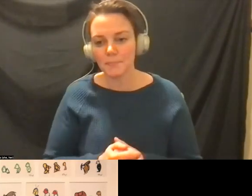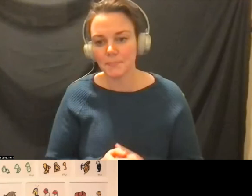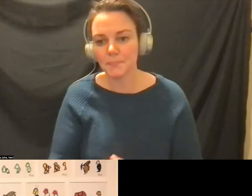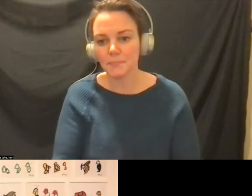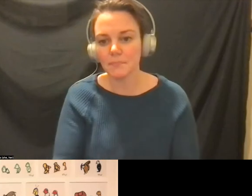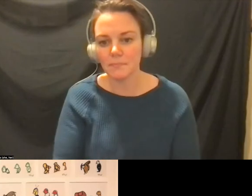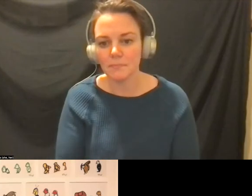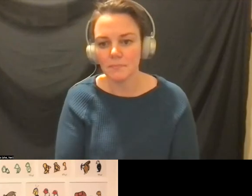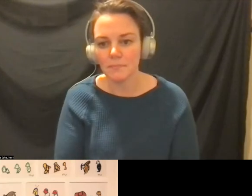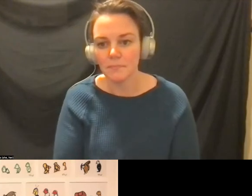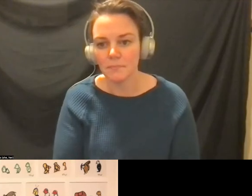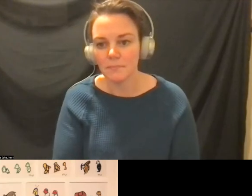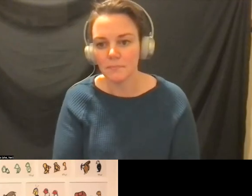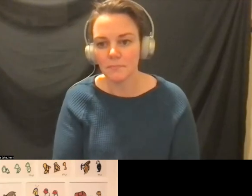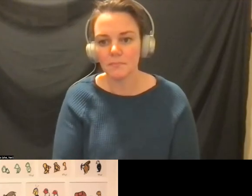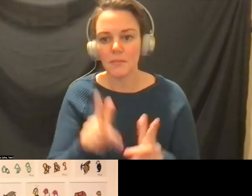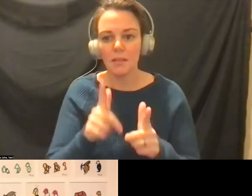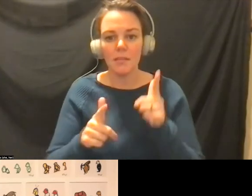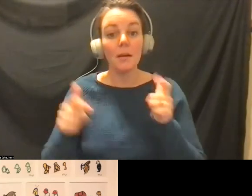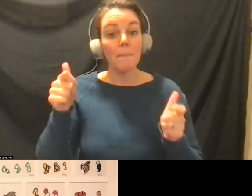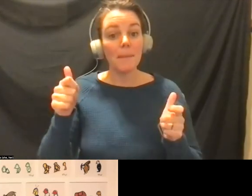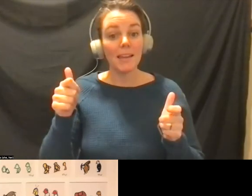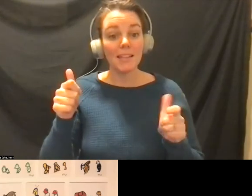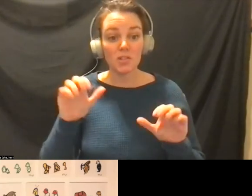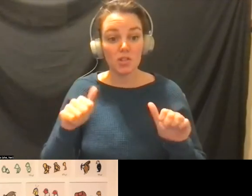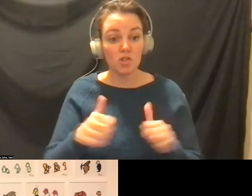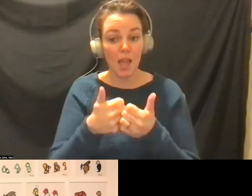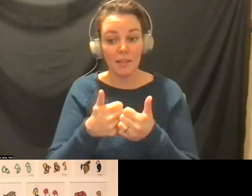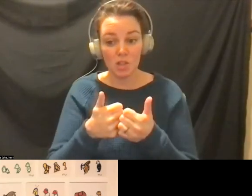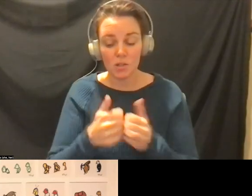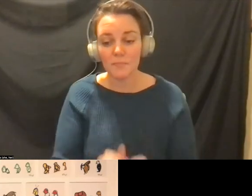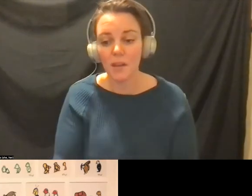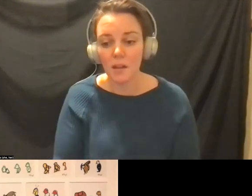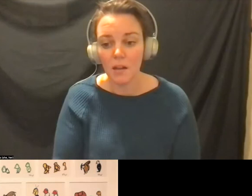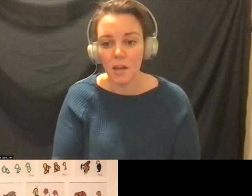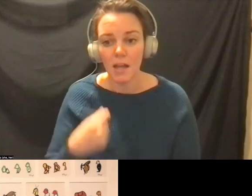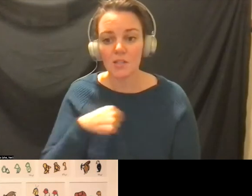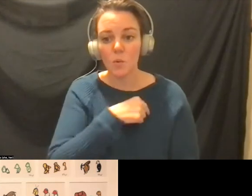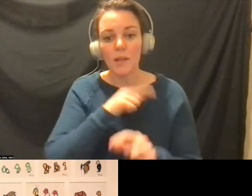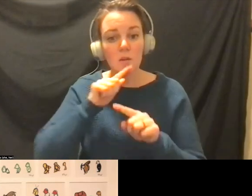I think that the biggest challenge for clinician is that as we rely on